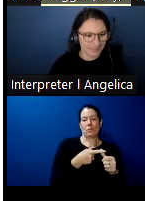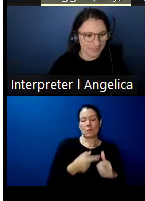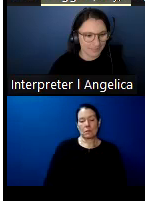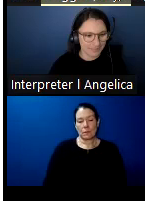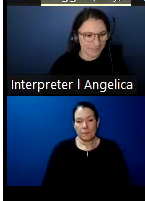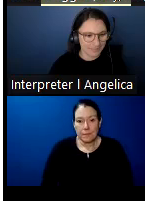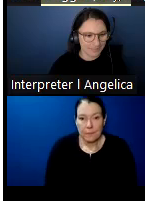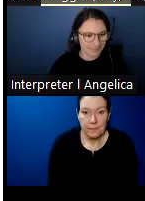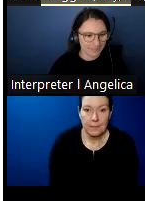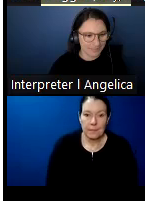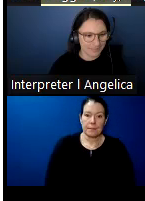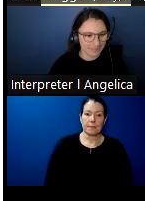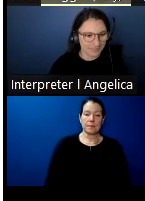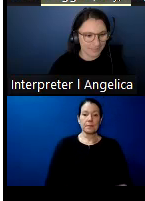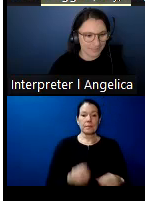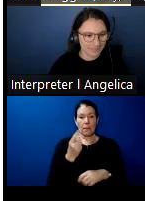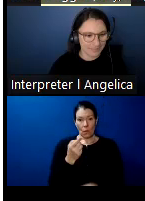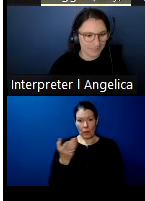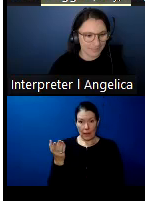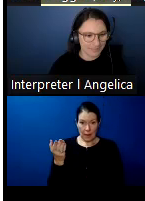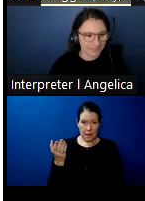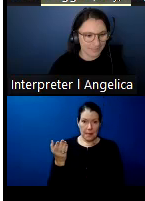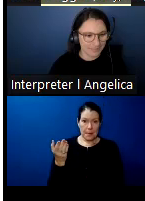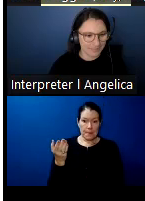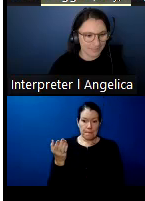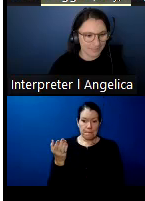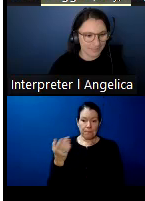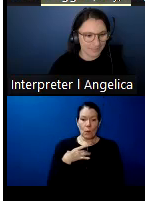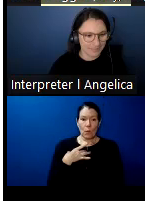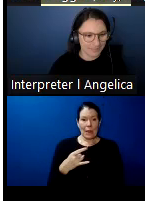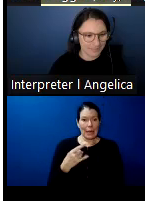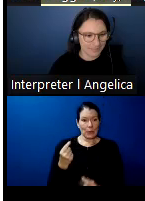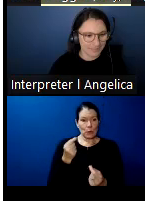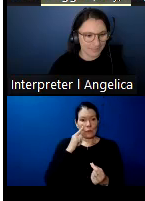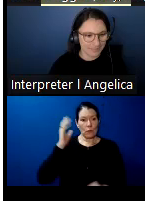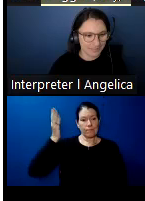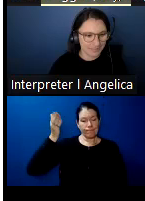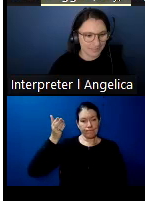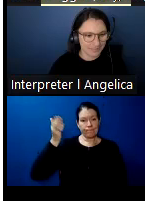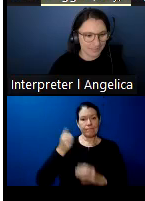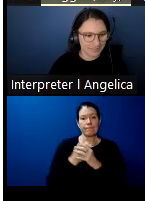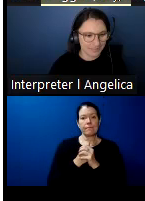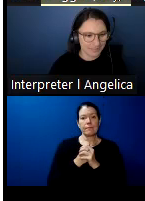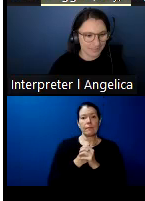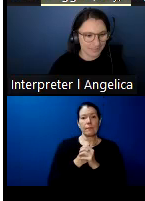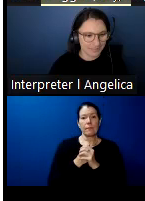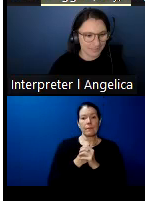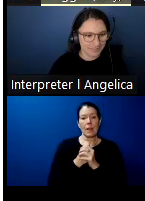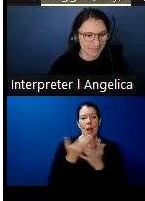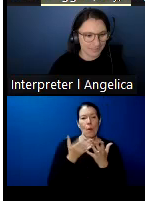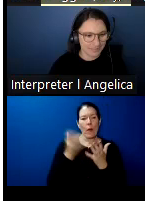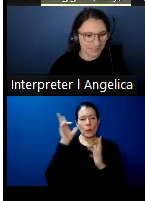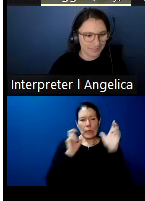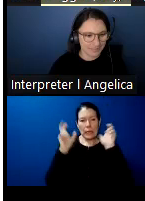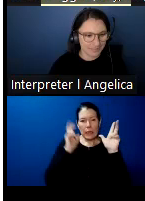that. So one of the things that we like to do in our presentations as much as possible is have you